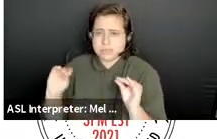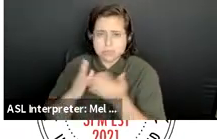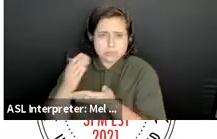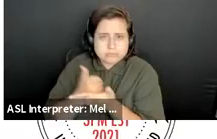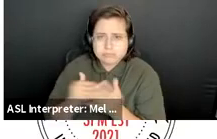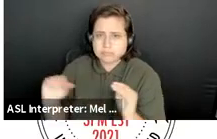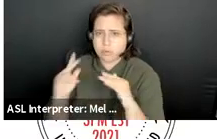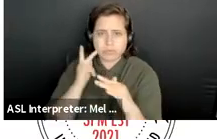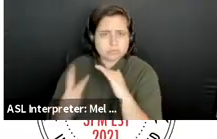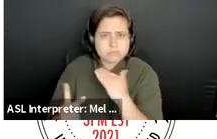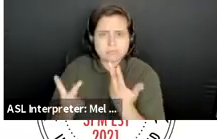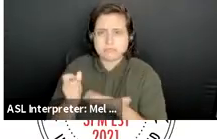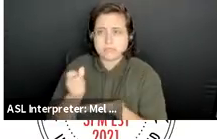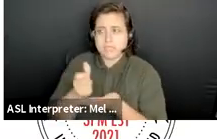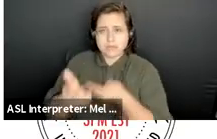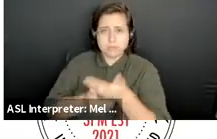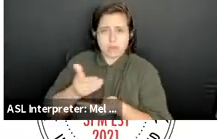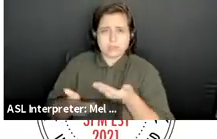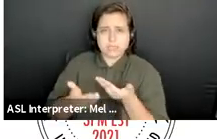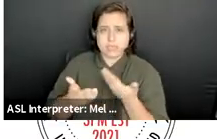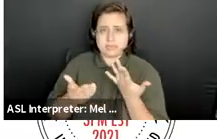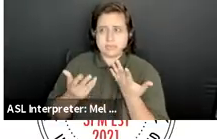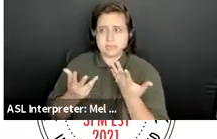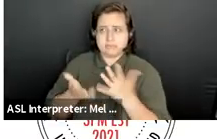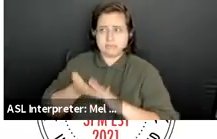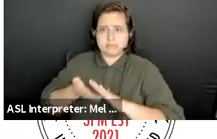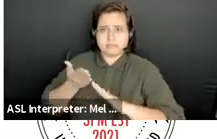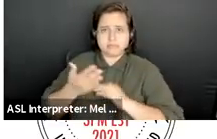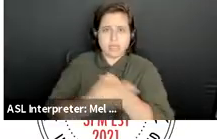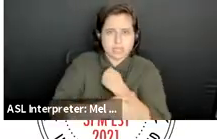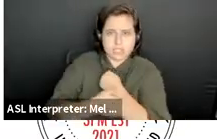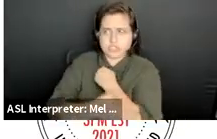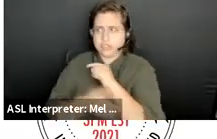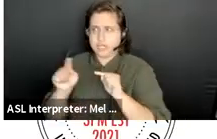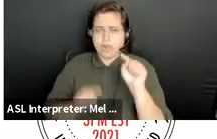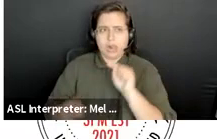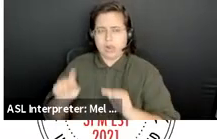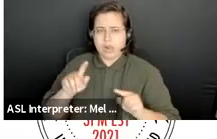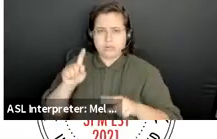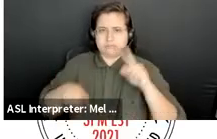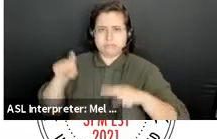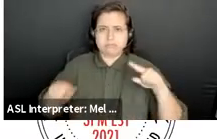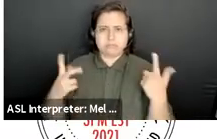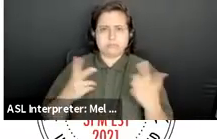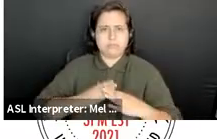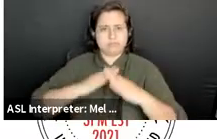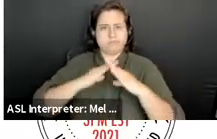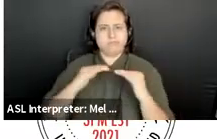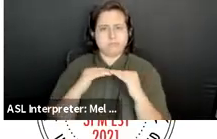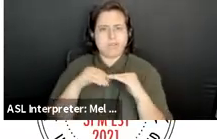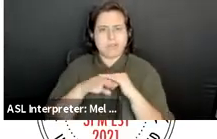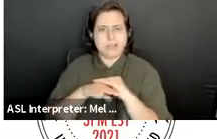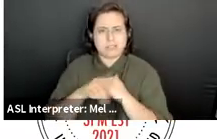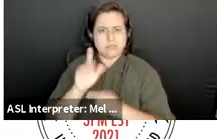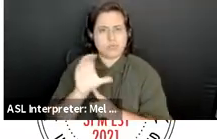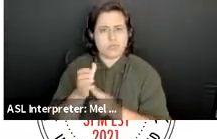in how the US visa process works from country to country has really created barriers to equitable access for